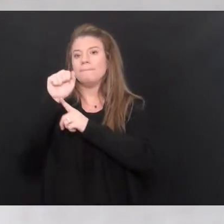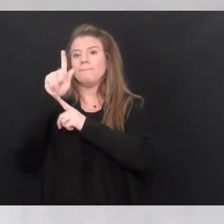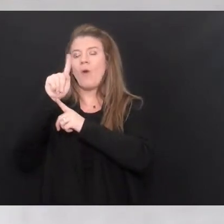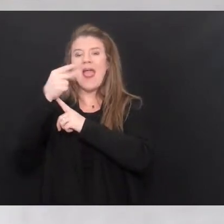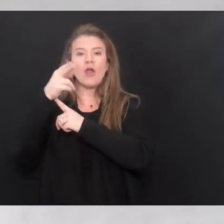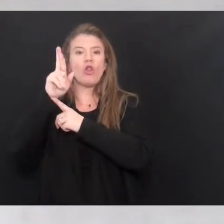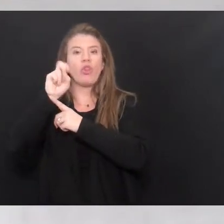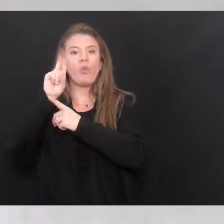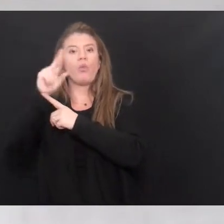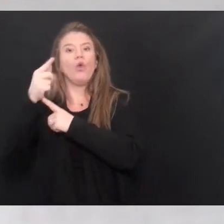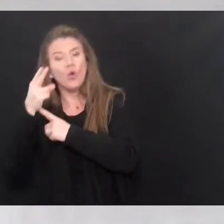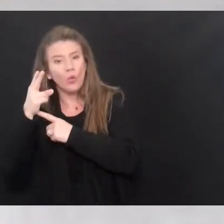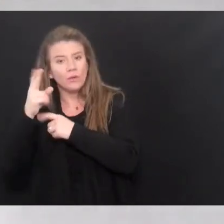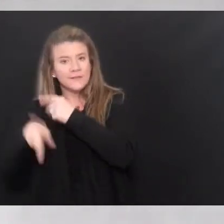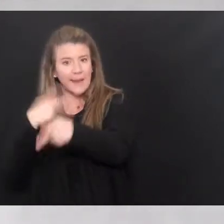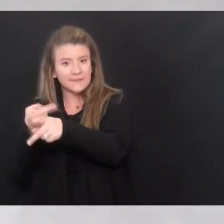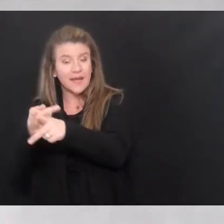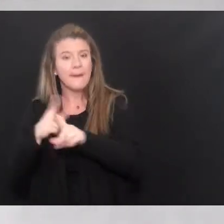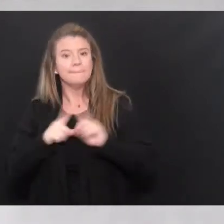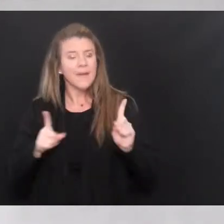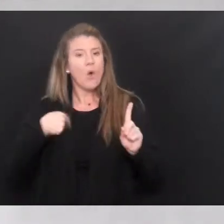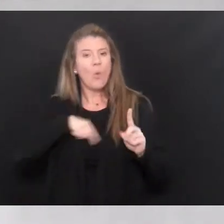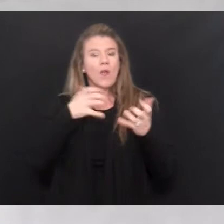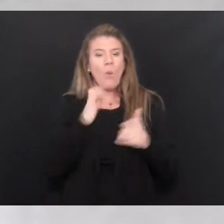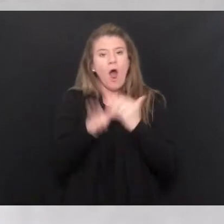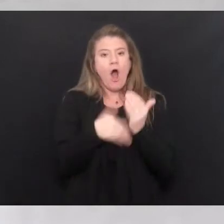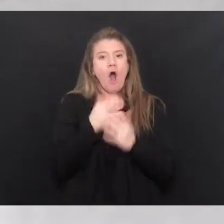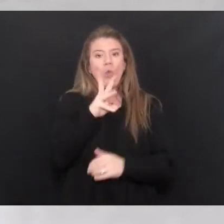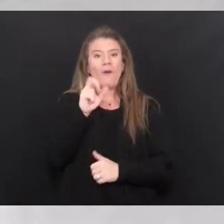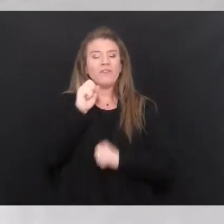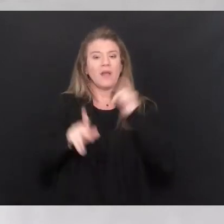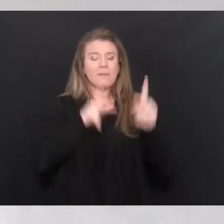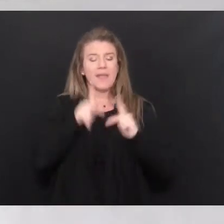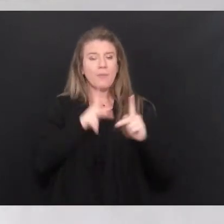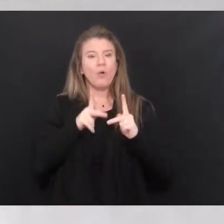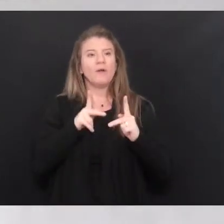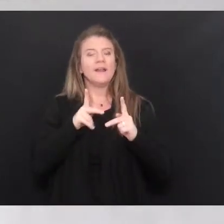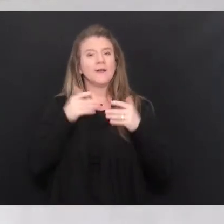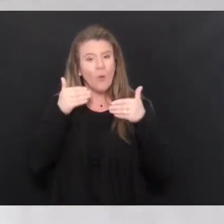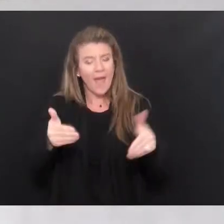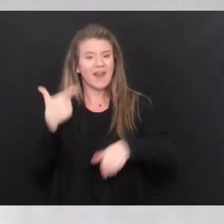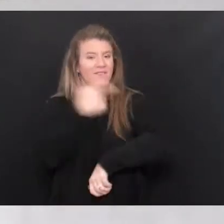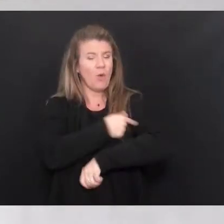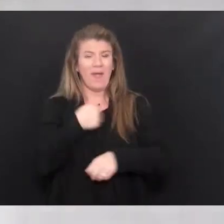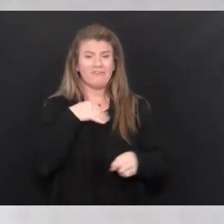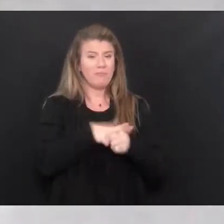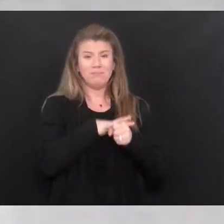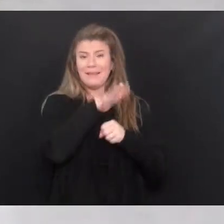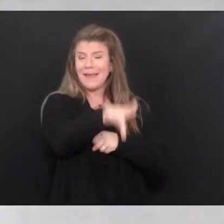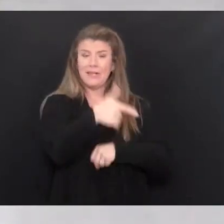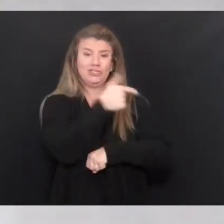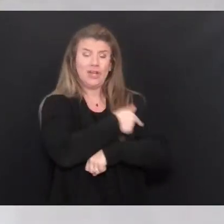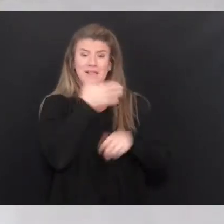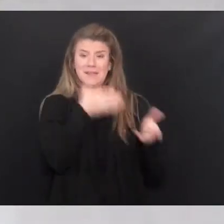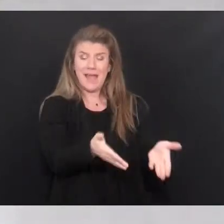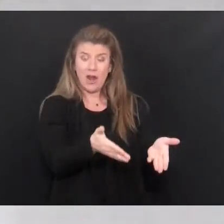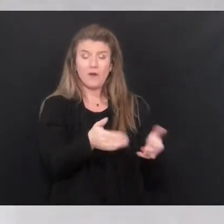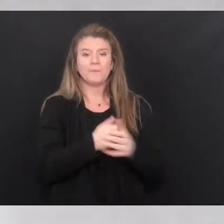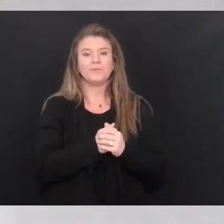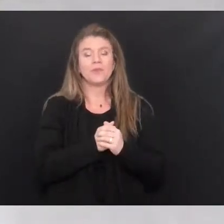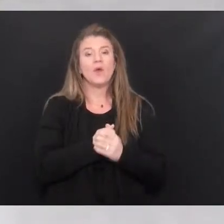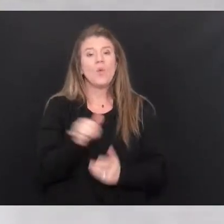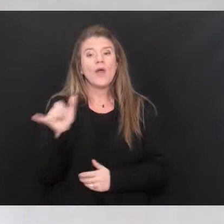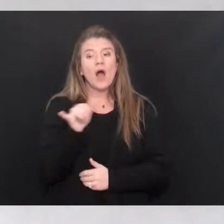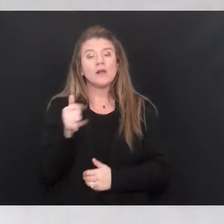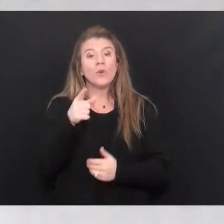we really want West Virginians to get vaccinated. We have plenty of Pfizer and Moderna available, as General Hoyer did mention. We also want